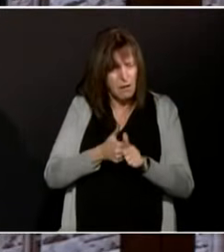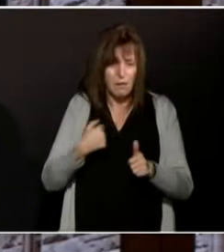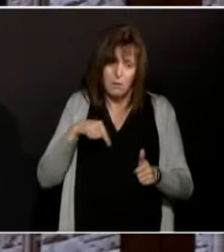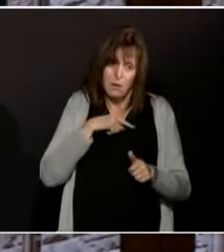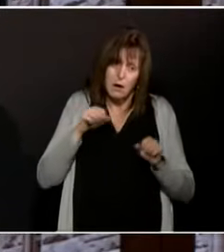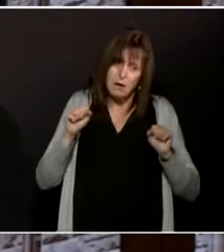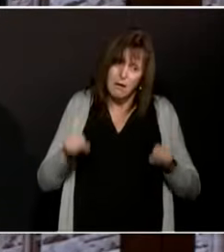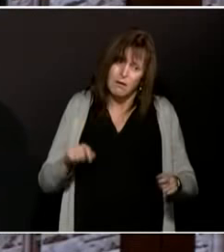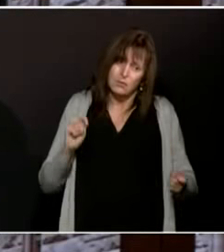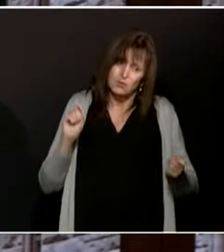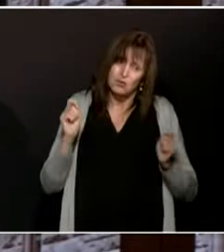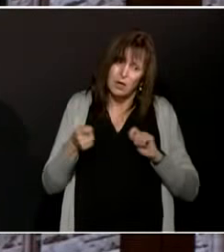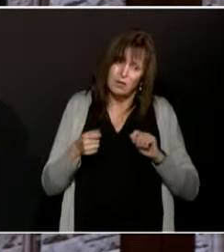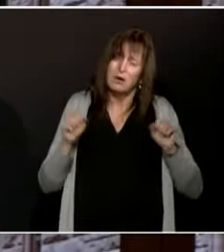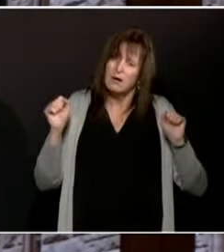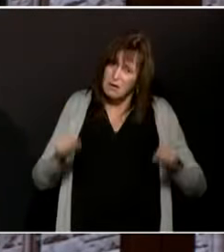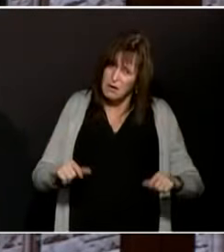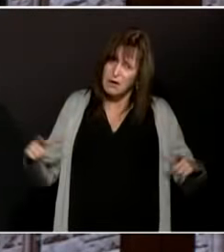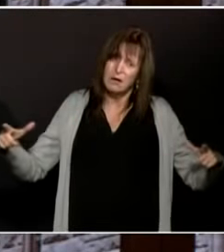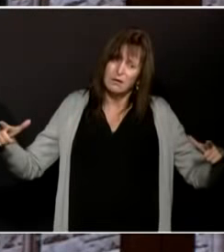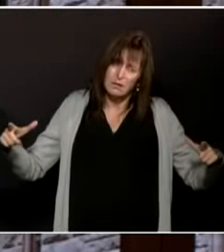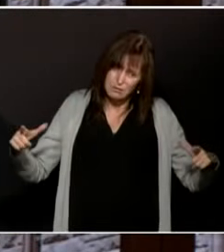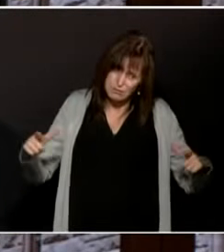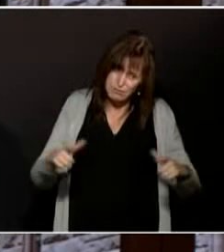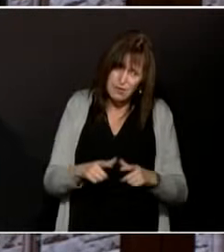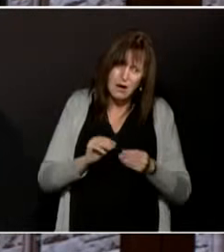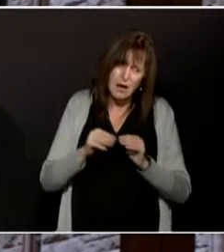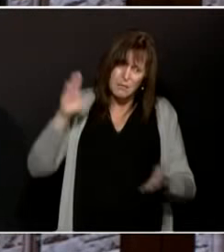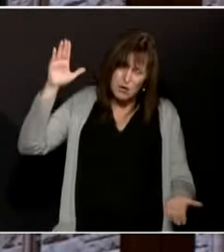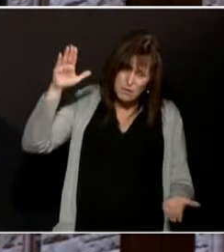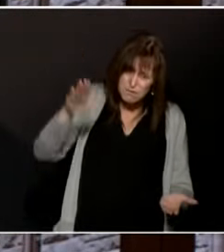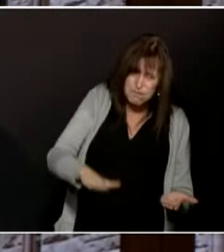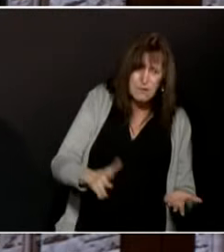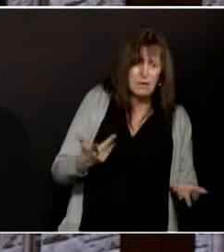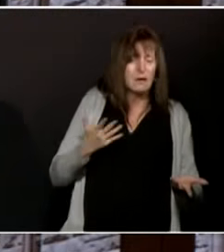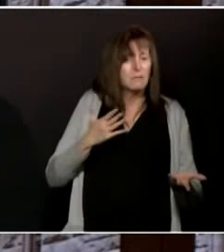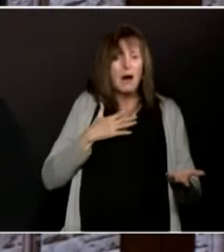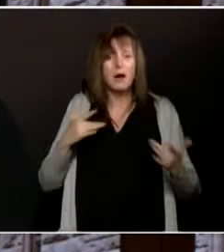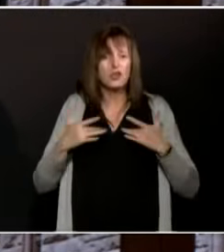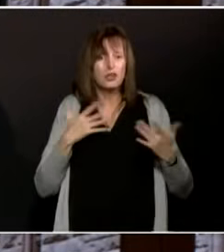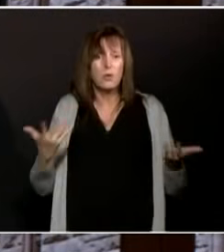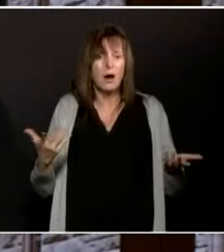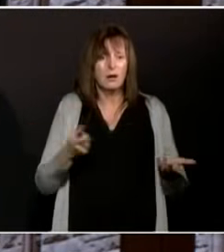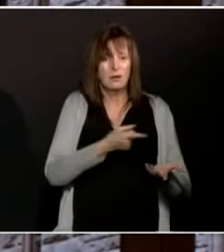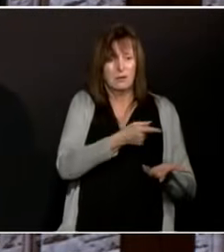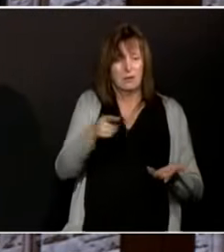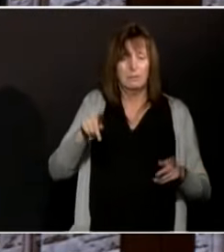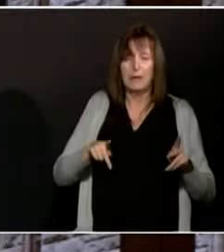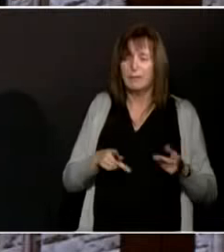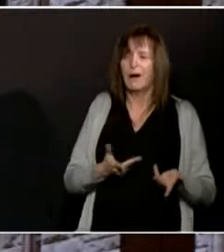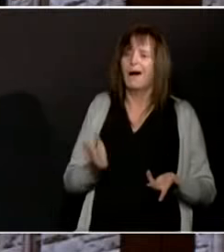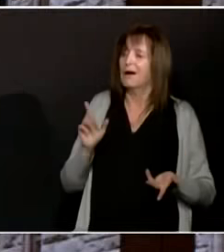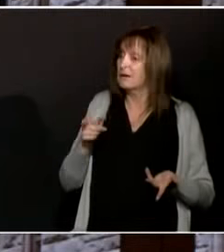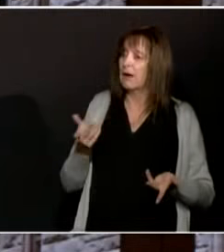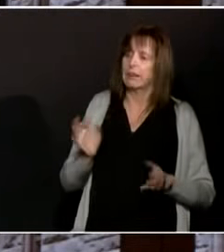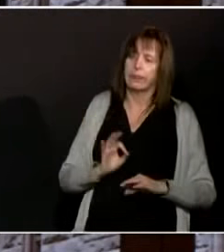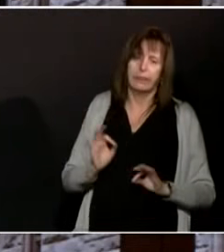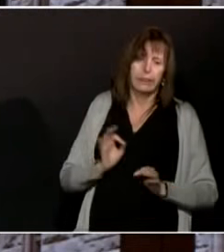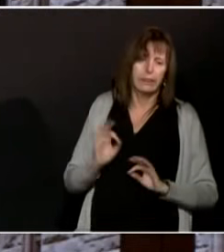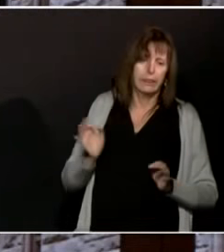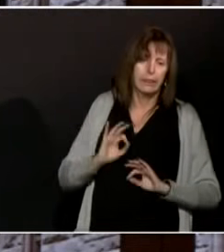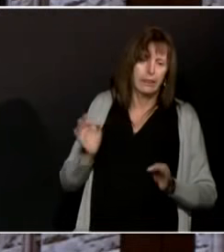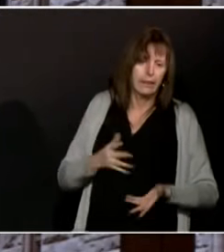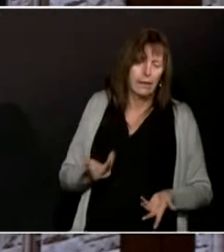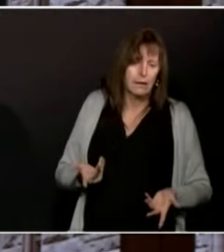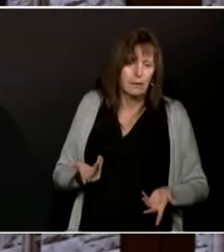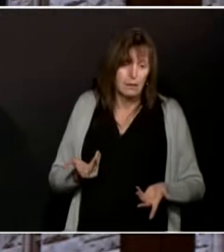take it seriously. That is a major concern, and that does lead us into a more disastrous situation. We have to